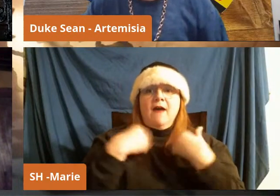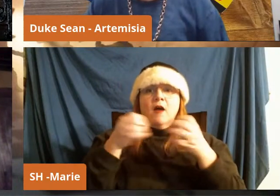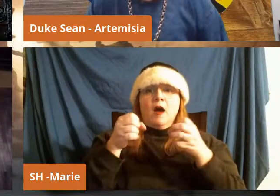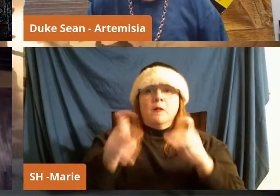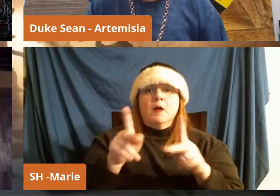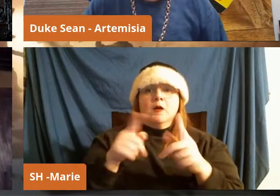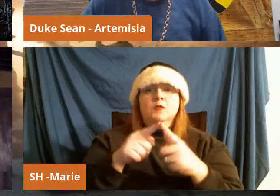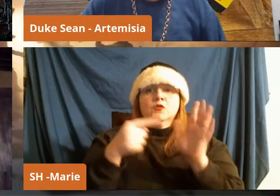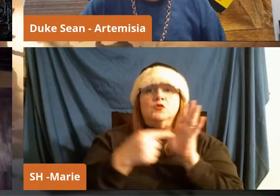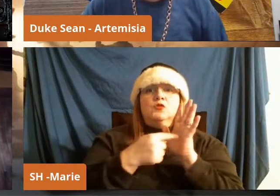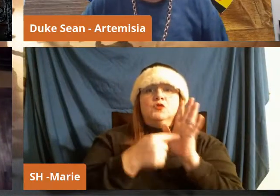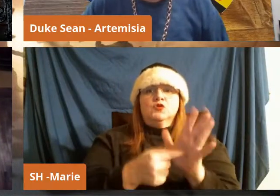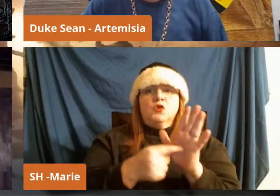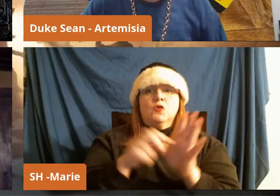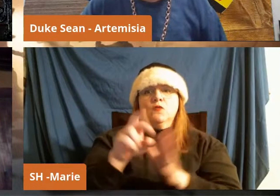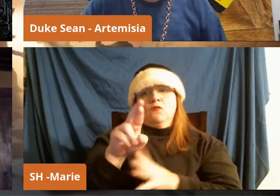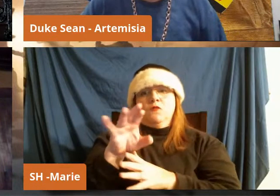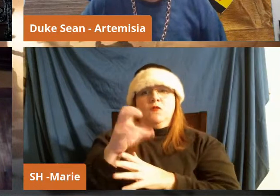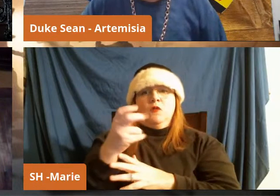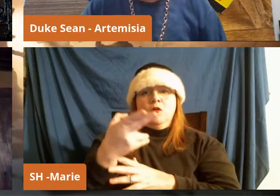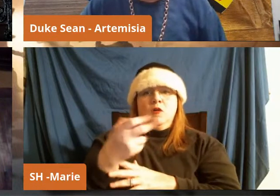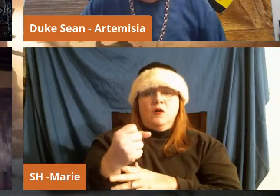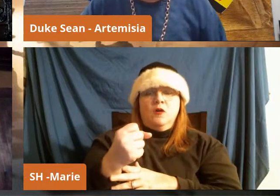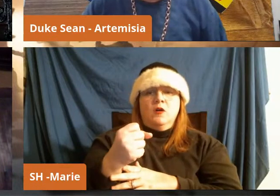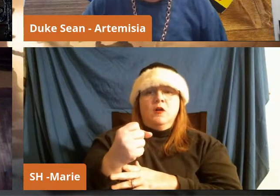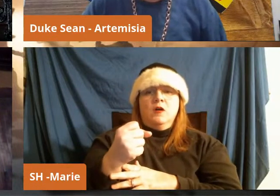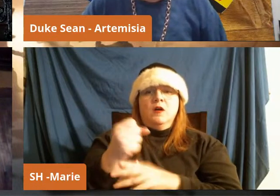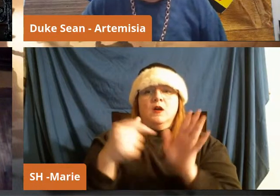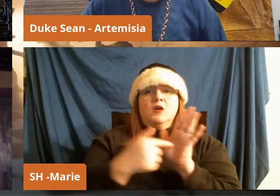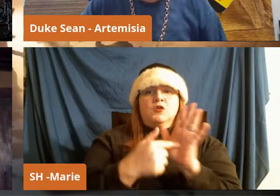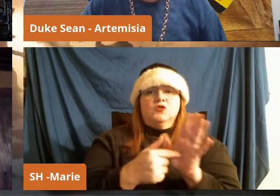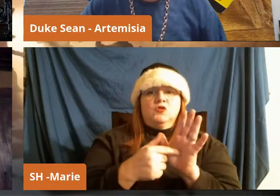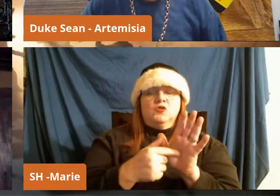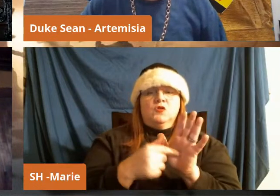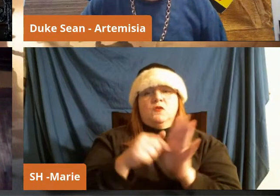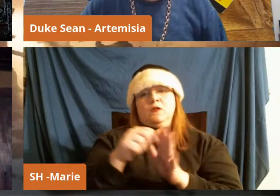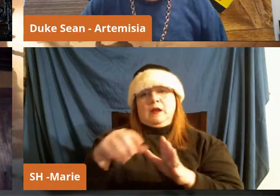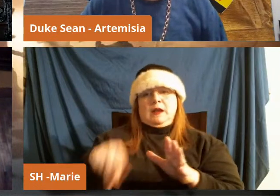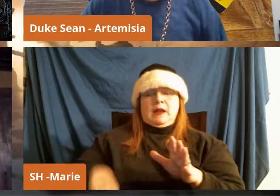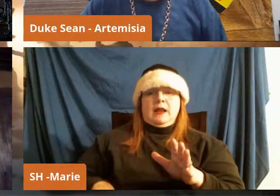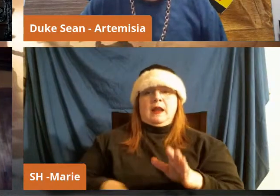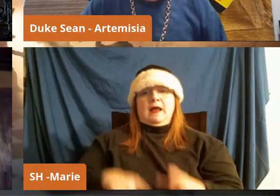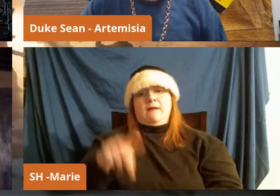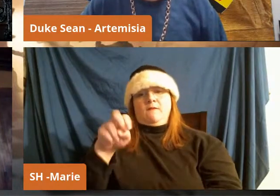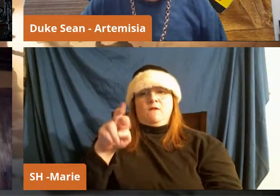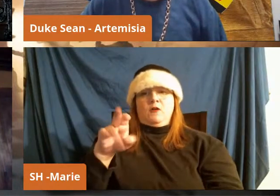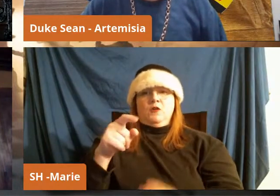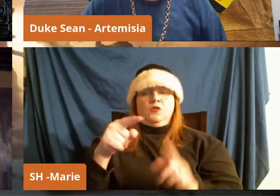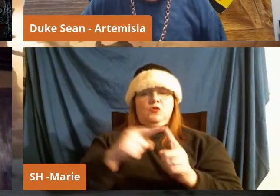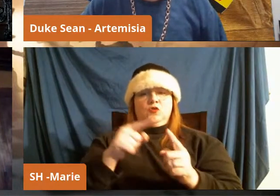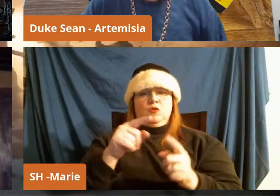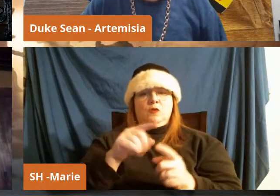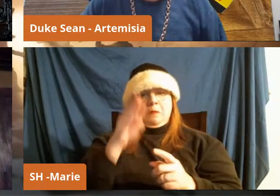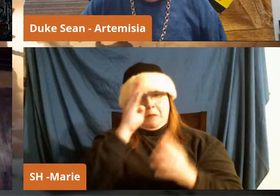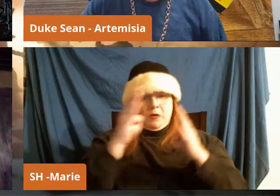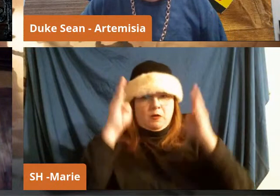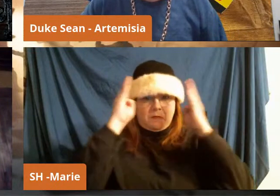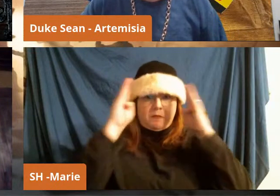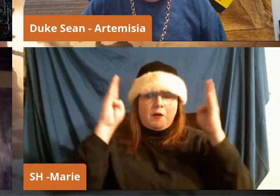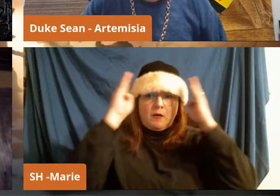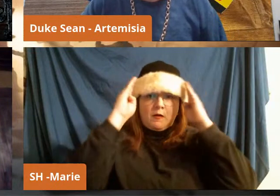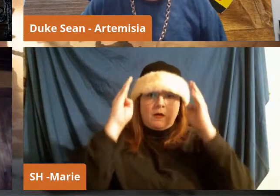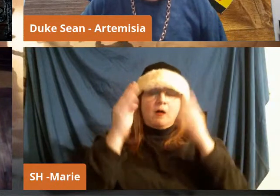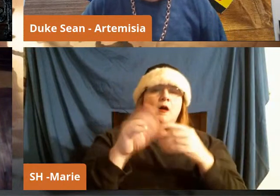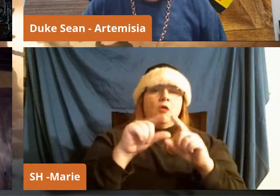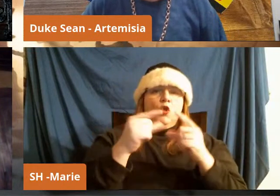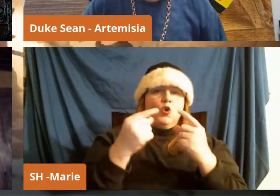to display your franchise and display your knightly virtues to the Baron and Baroness of